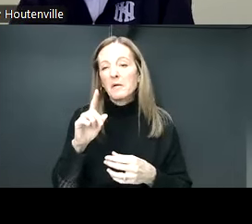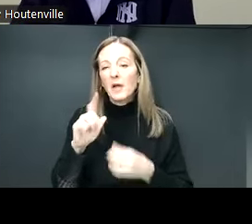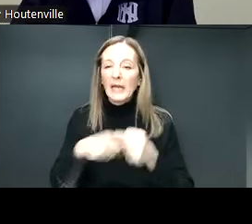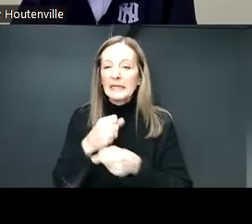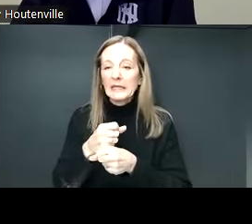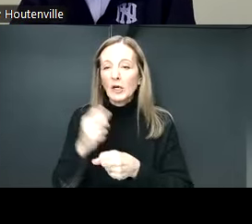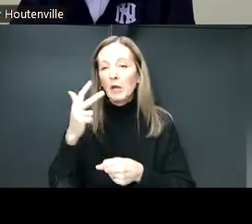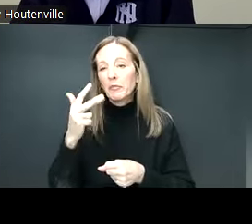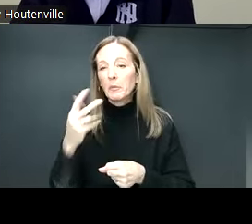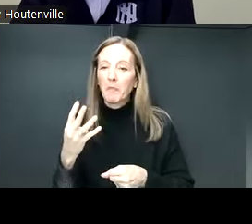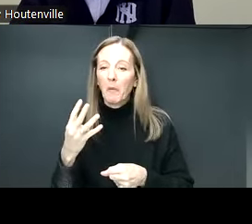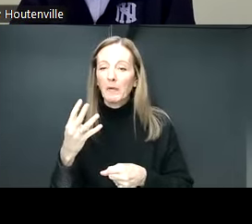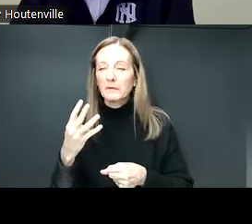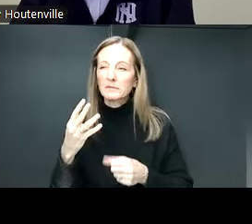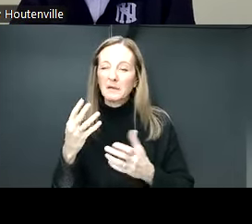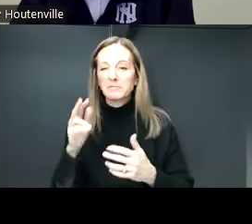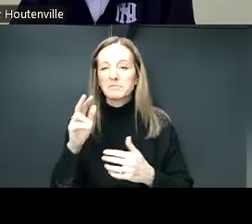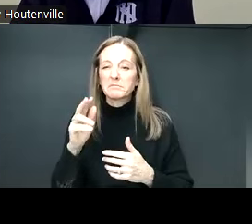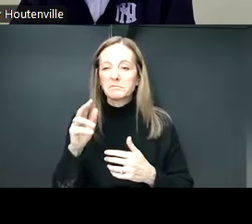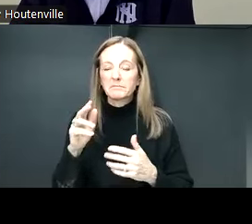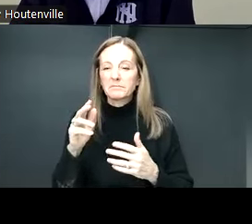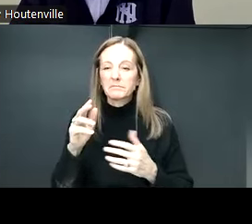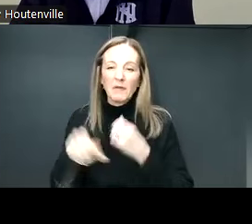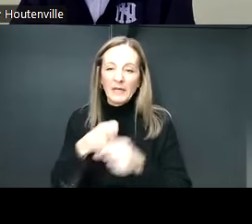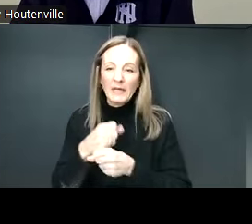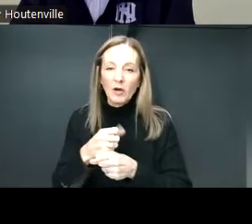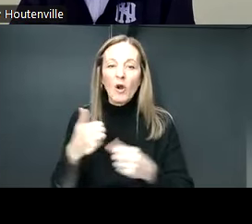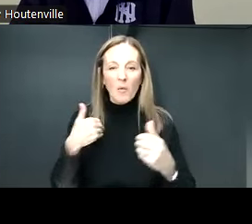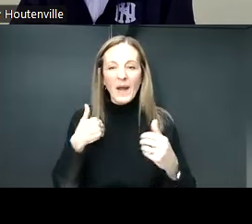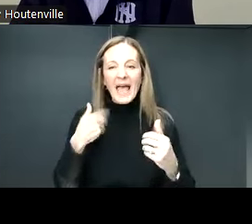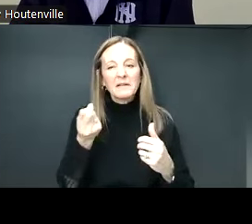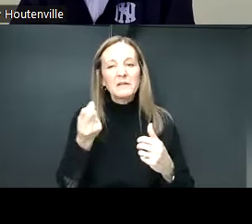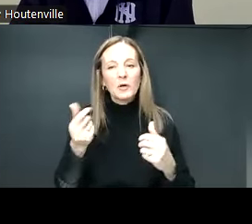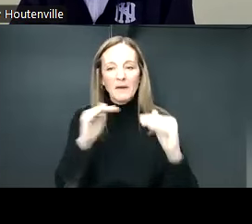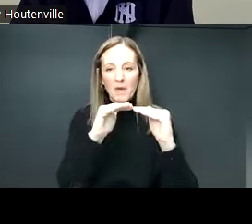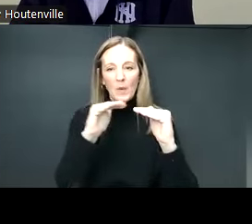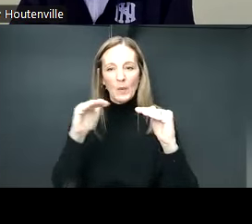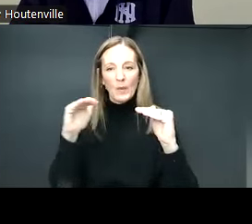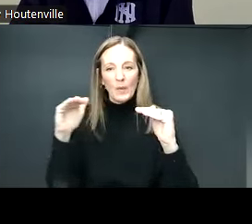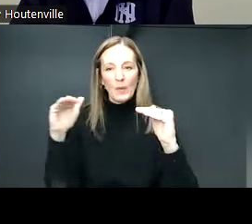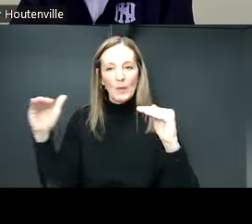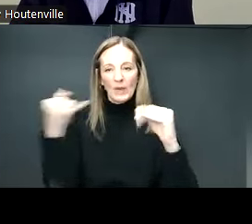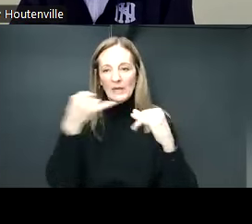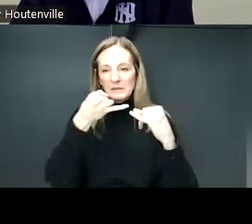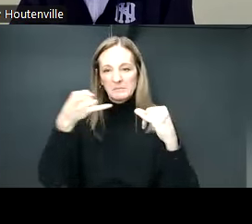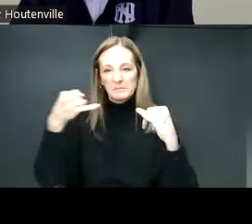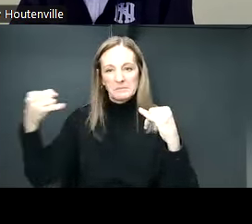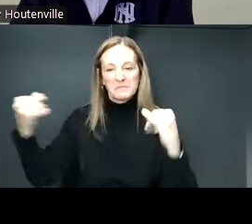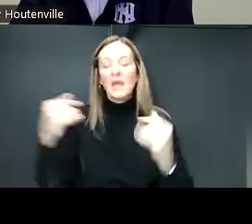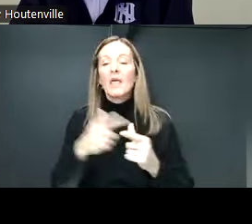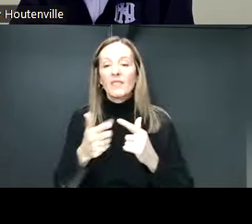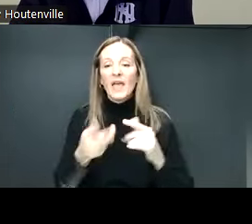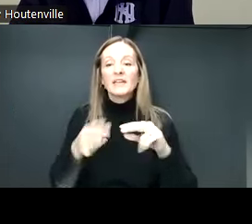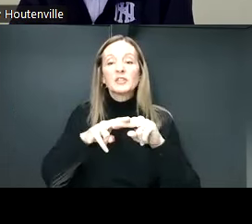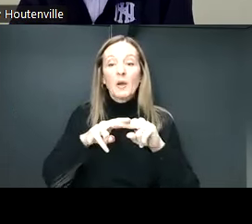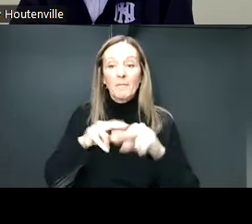years, we had a kind of a plateauing. The jump in December, and then there's this little